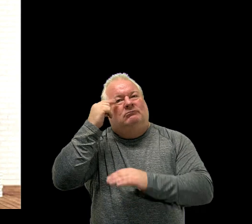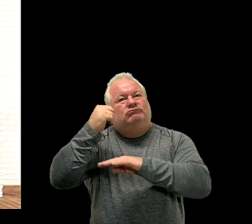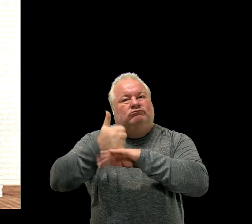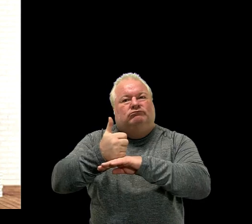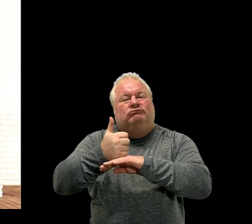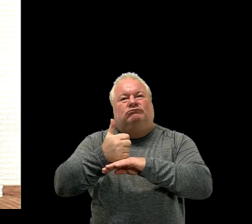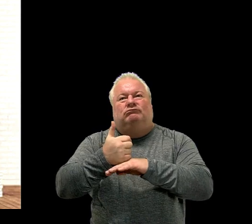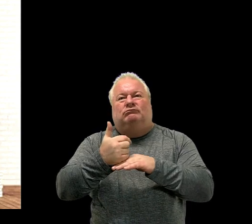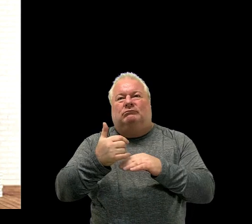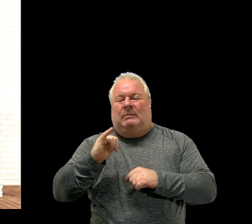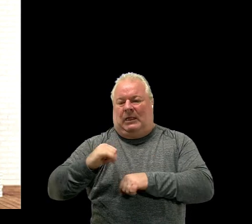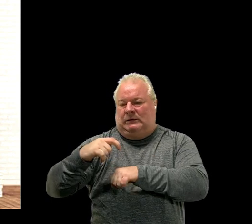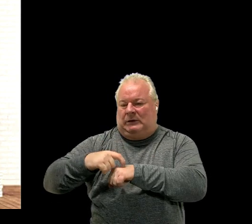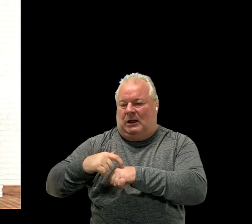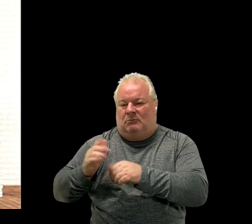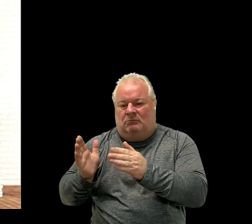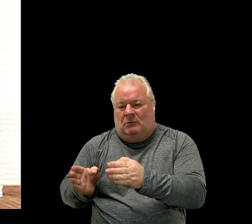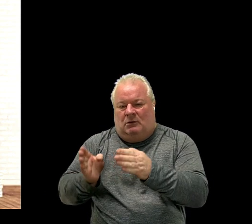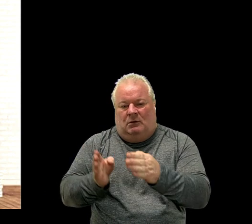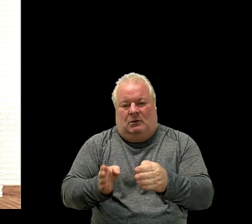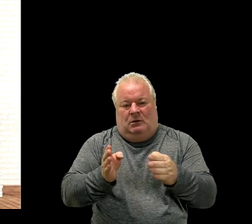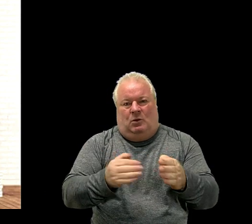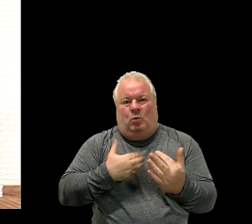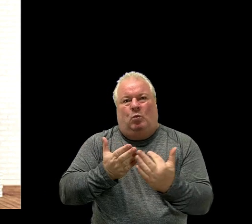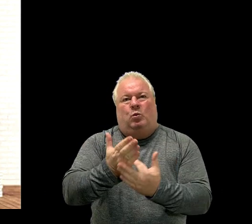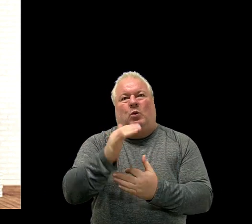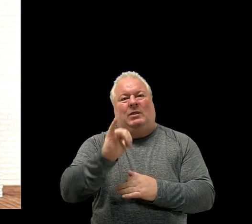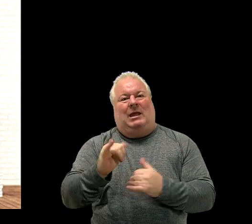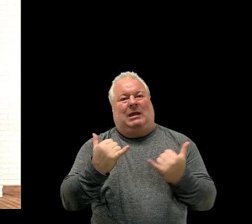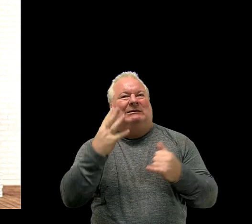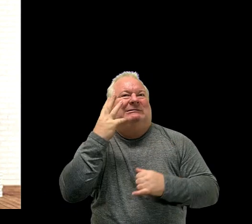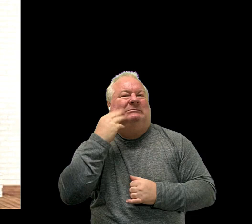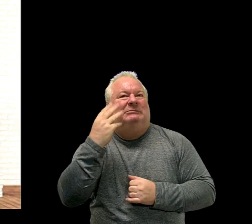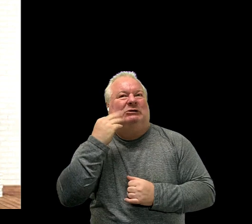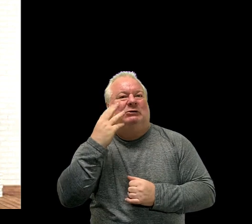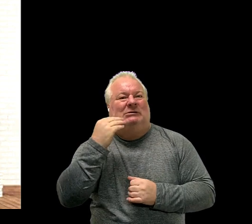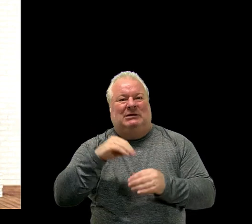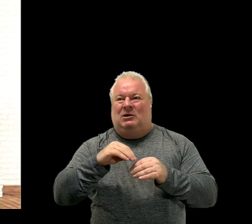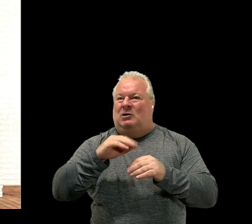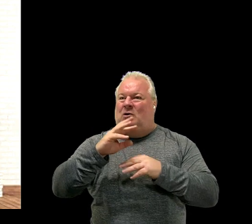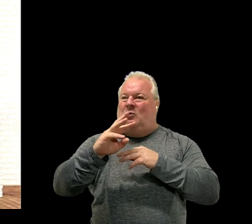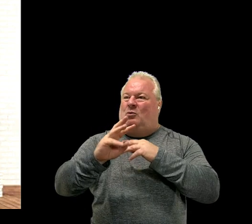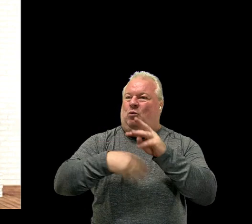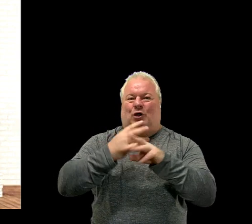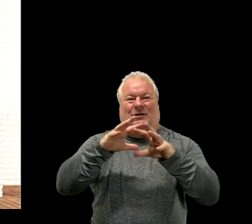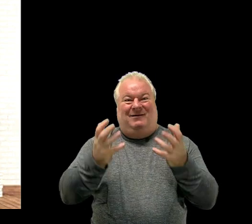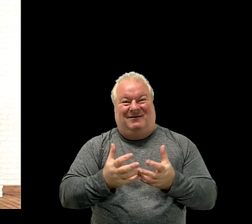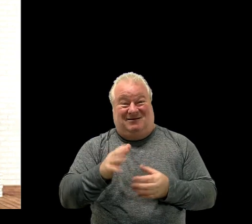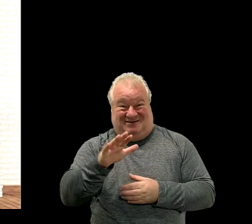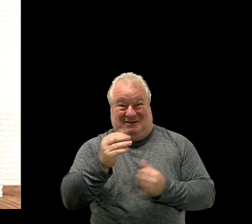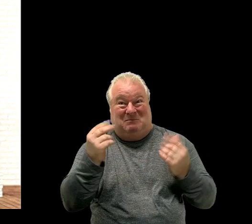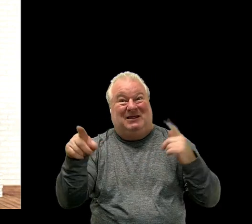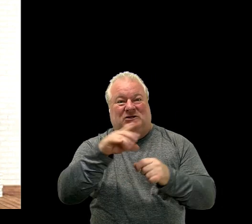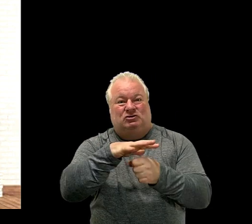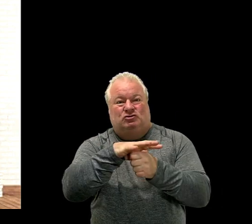of the moments that we are living right now. There's a lot of stress, but